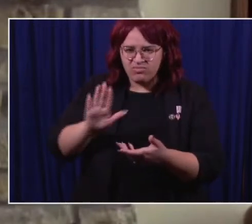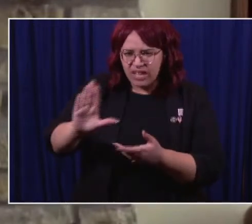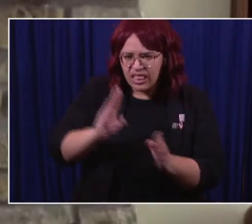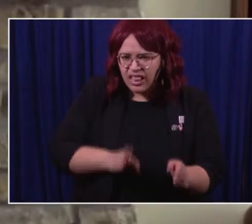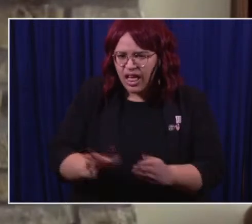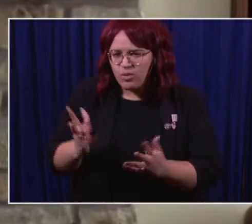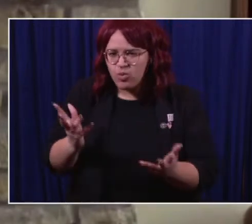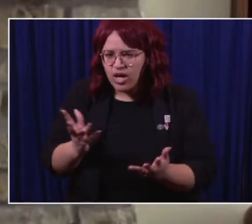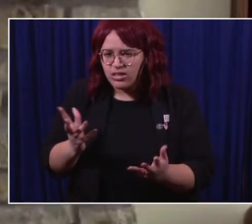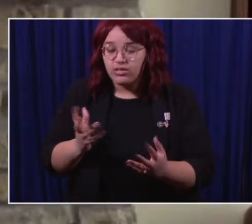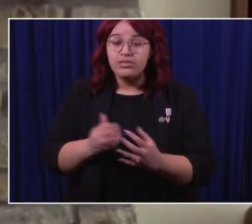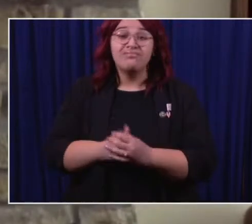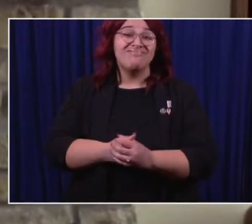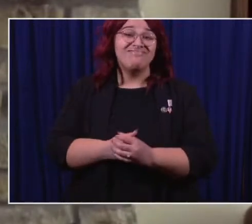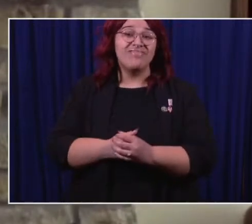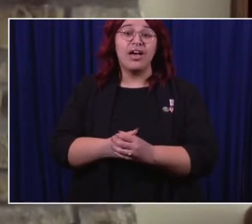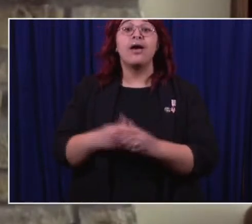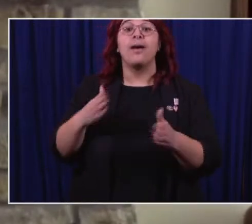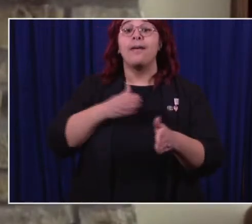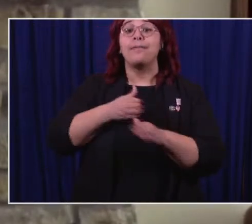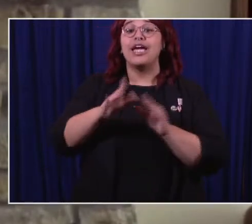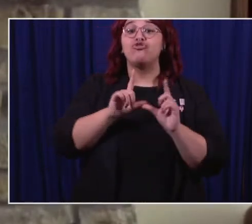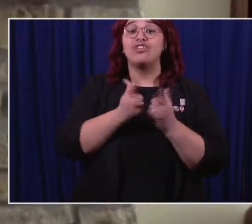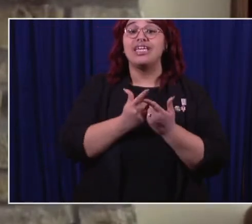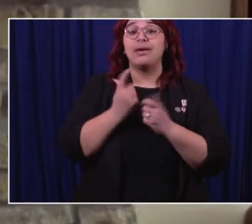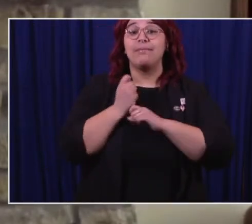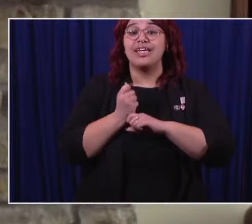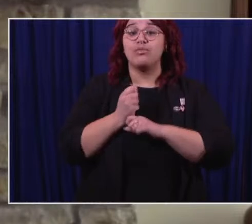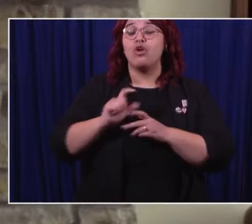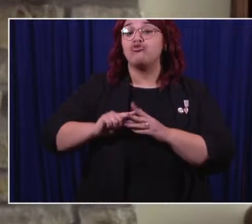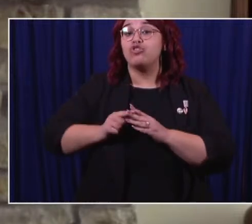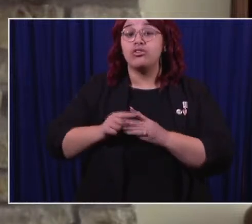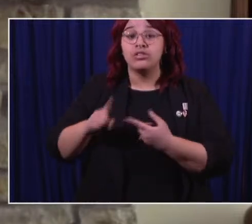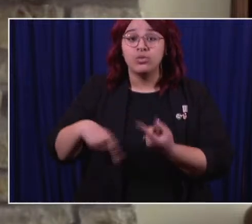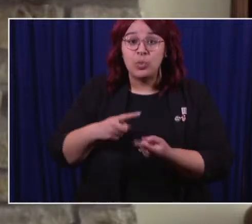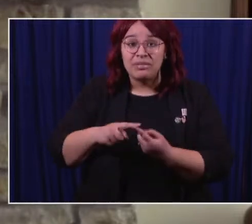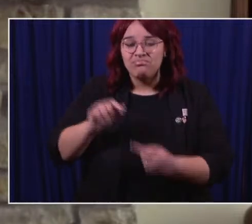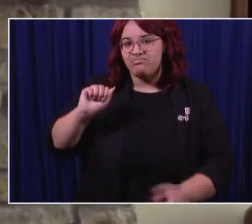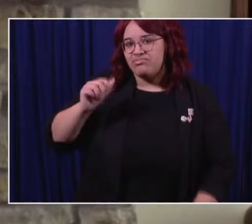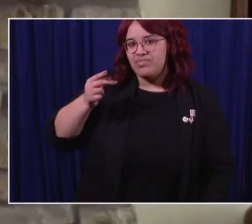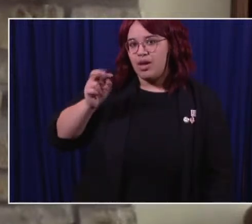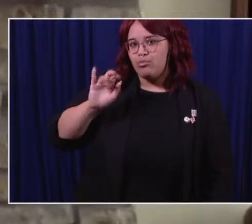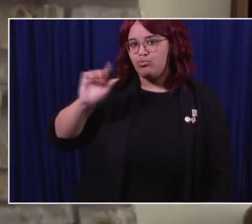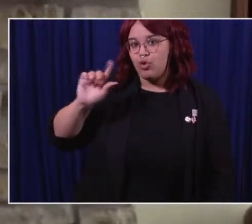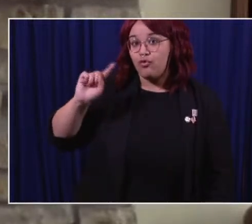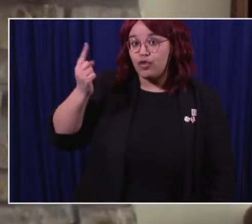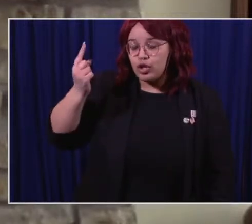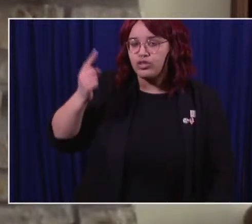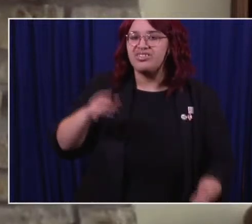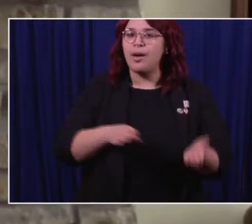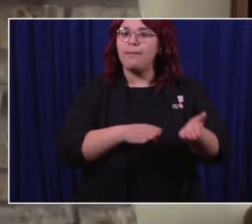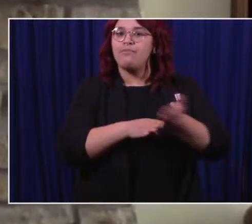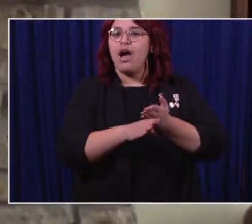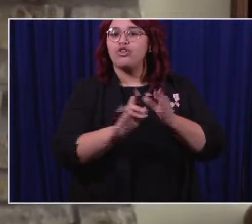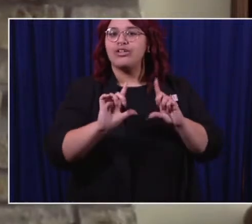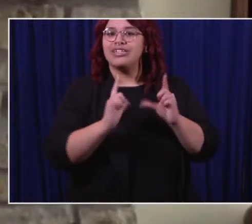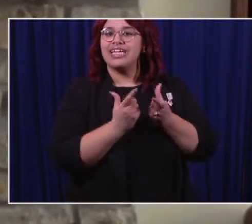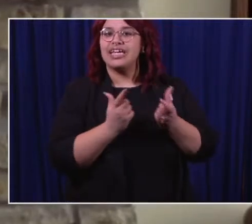Major League Baseball starts April 1. Most minor leagues teams start May 4.